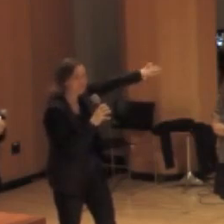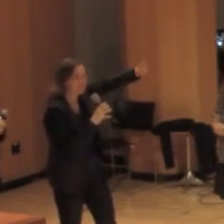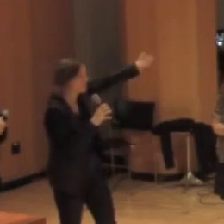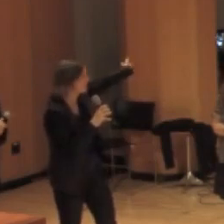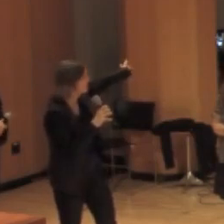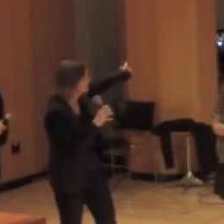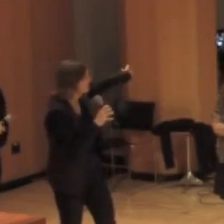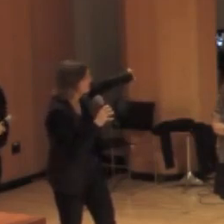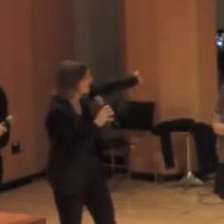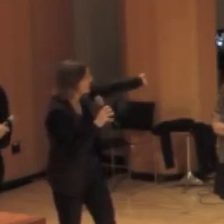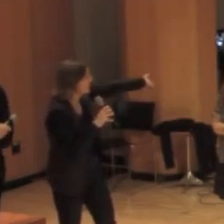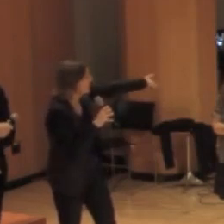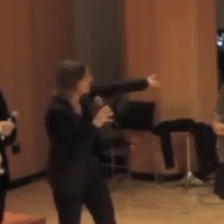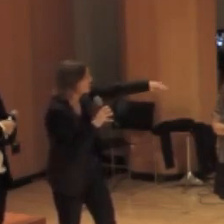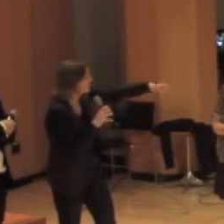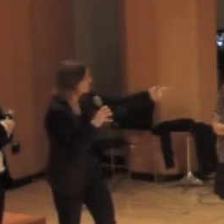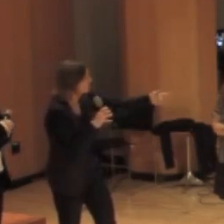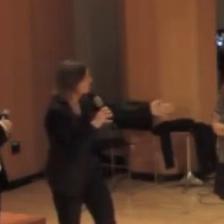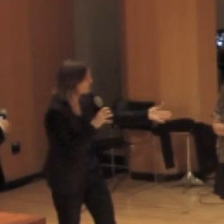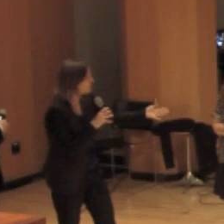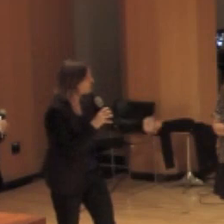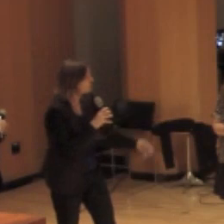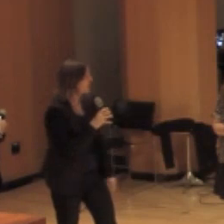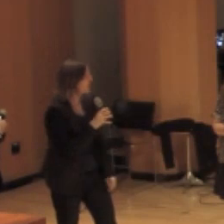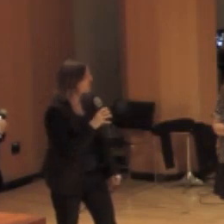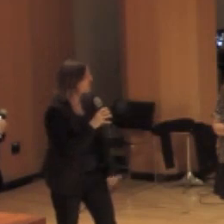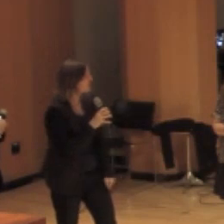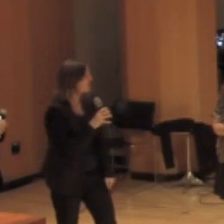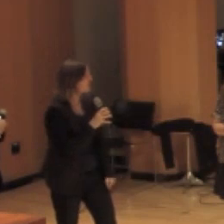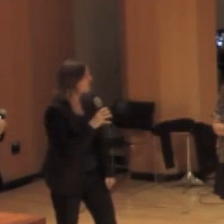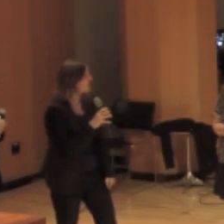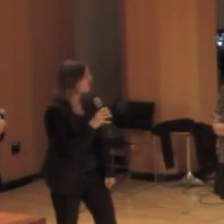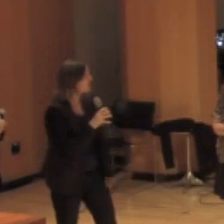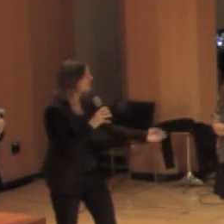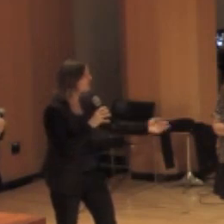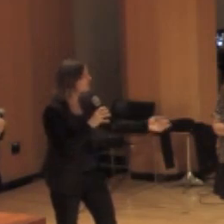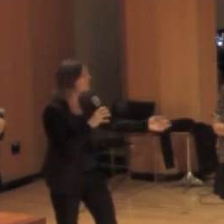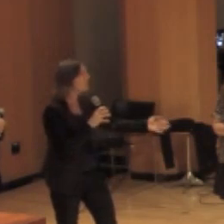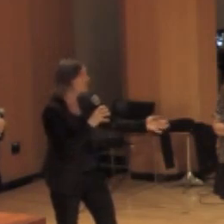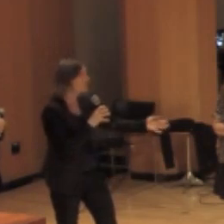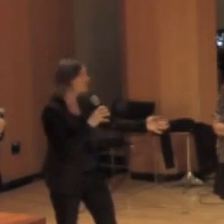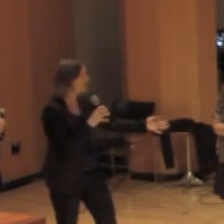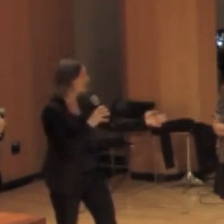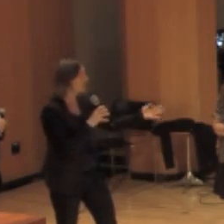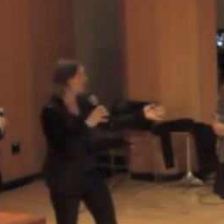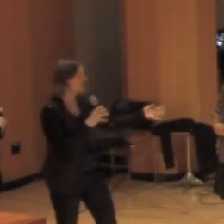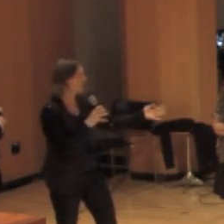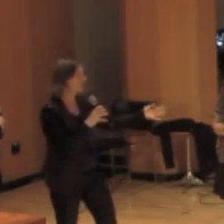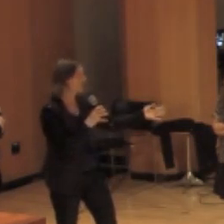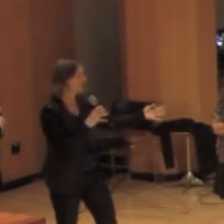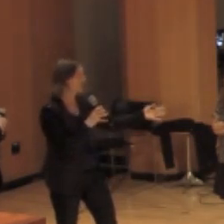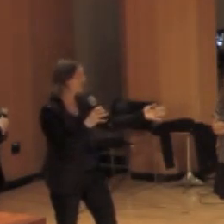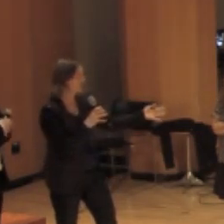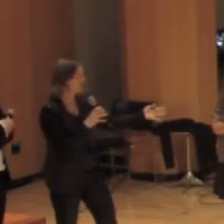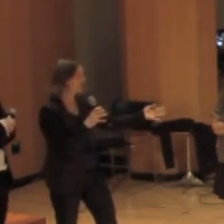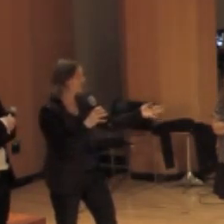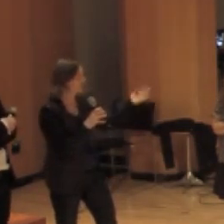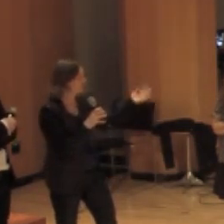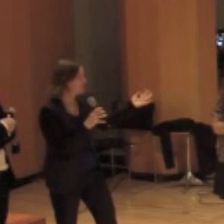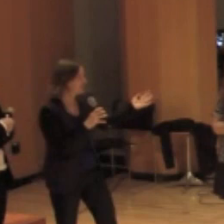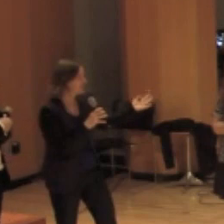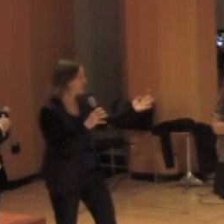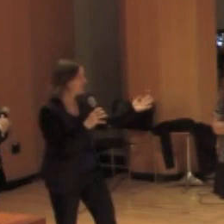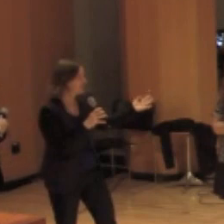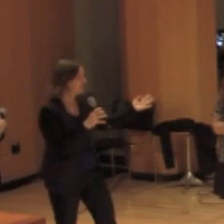never watched ever um with you now it's fun yeah what about you because you're like you're in a very different place in your life